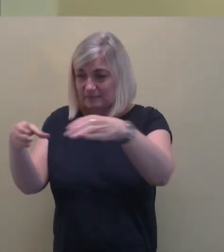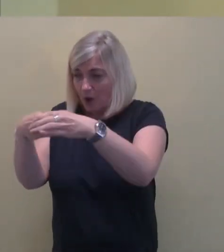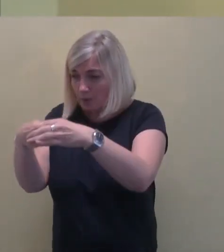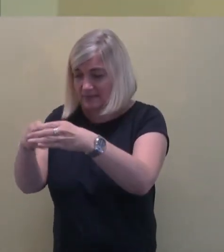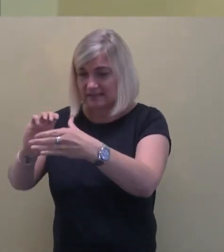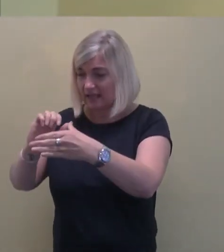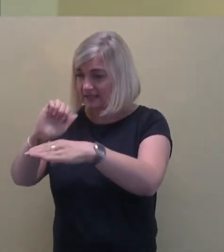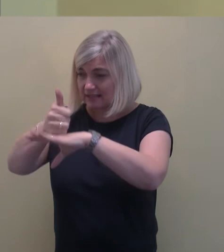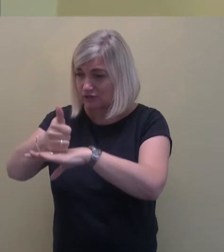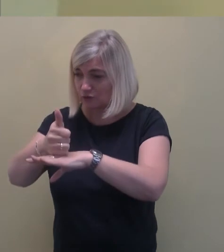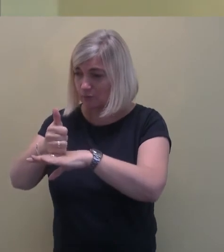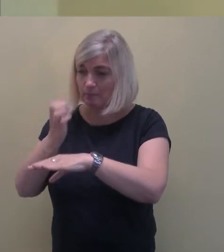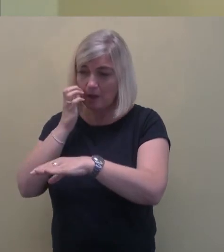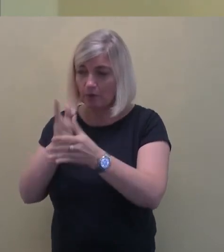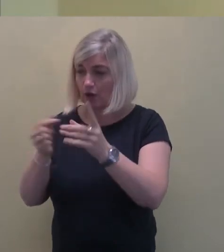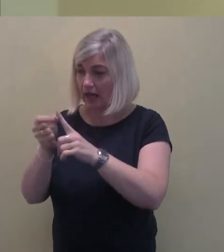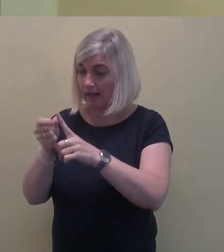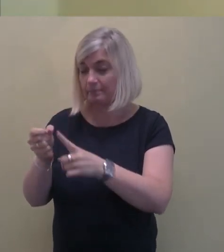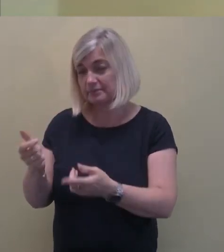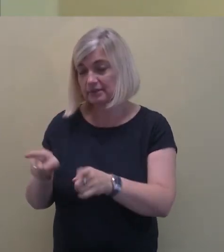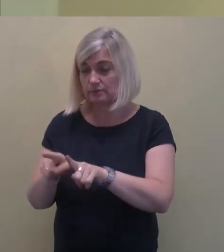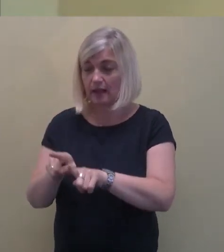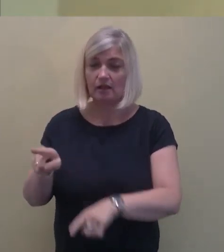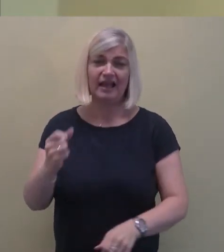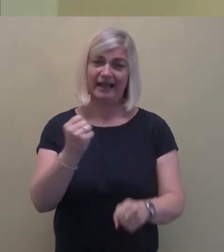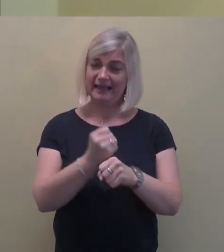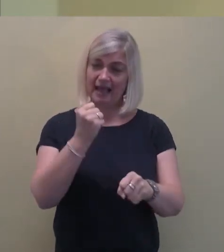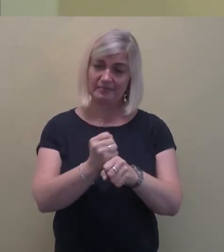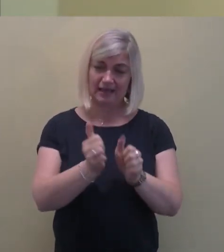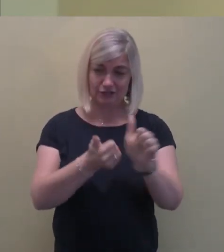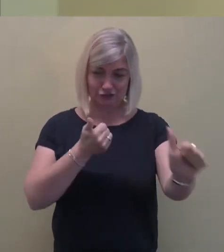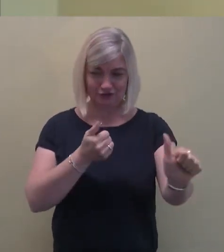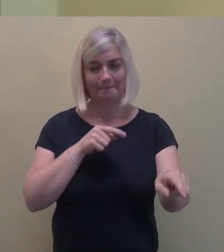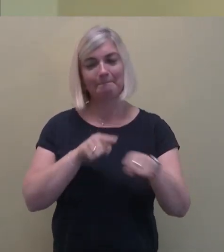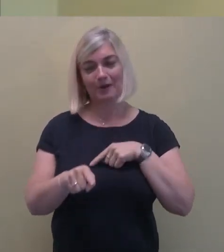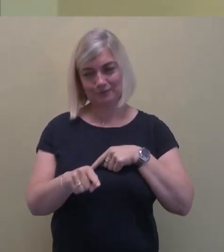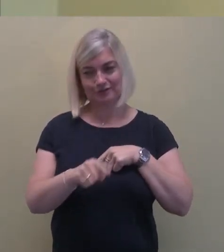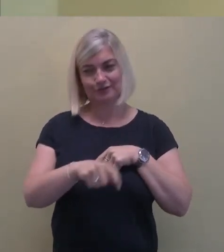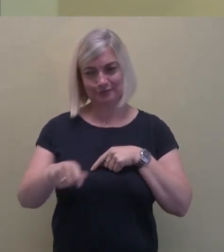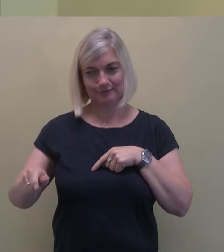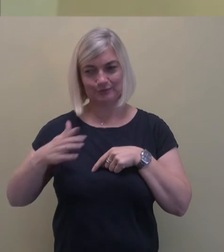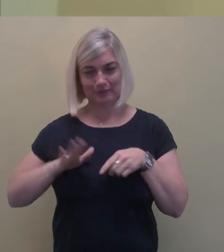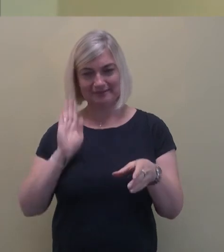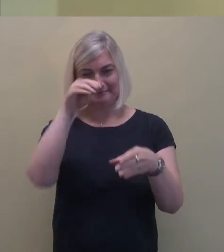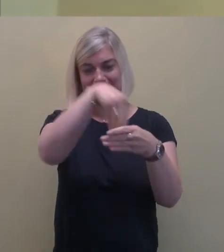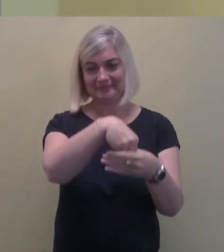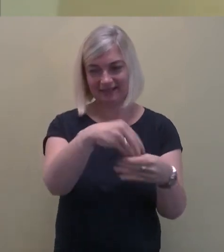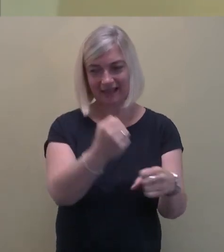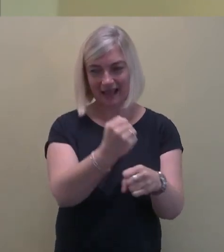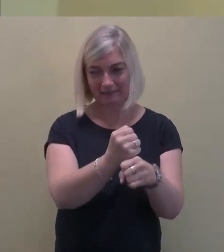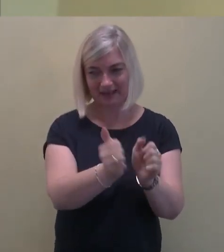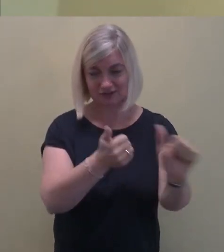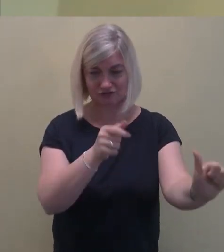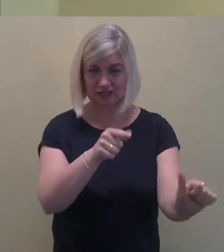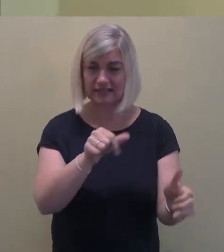Large companies have departments within their own companies to develop mobile apps for their businesses, etc. Even the gaming industry. The gaming industry is a tough